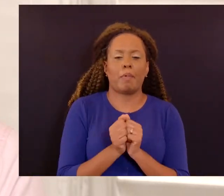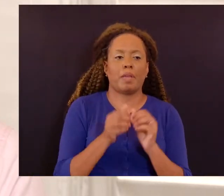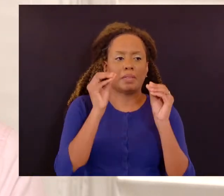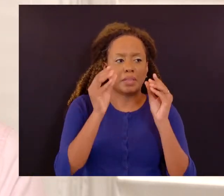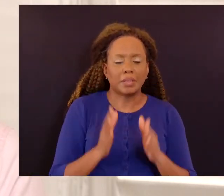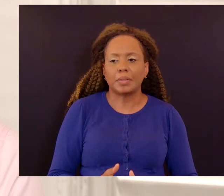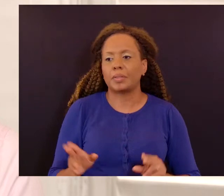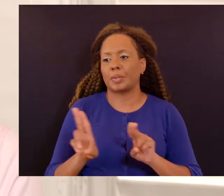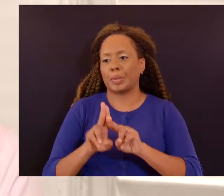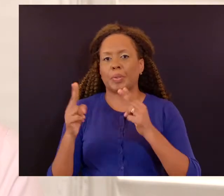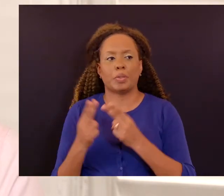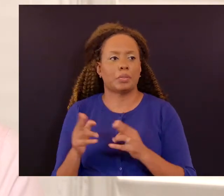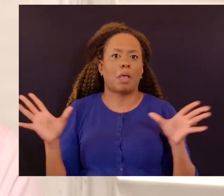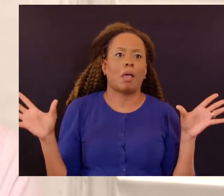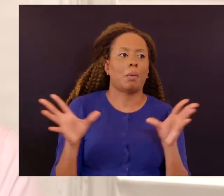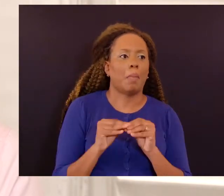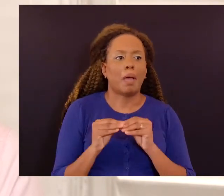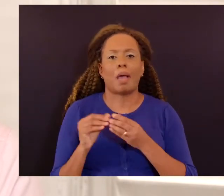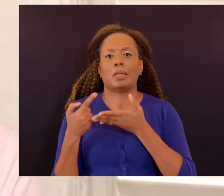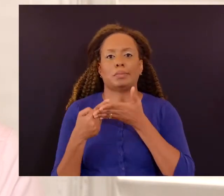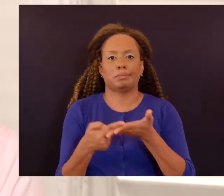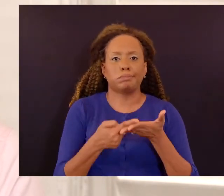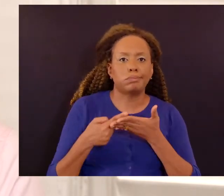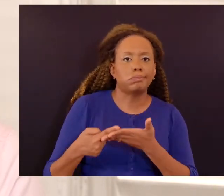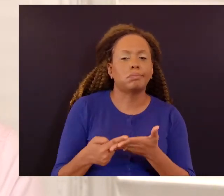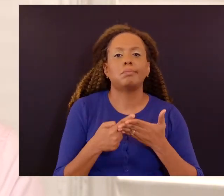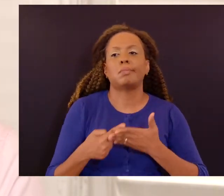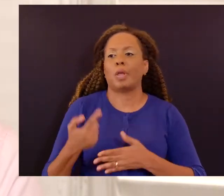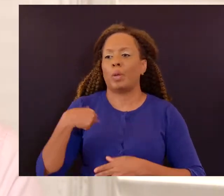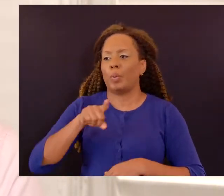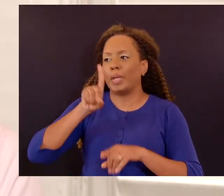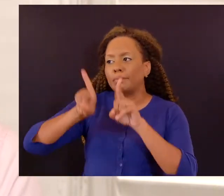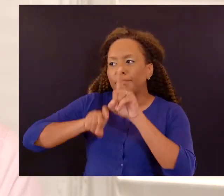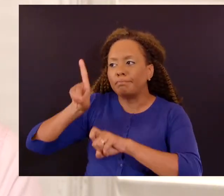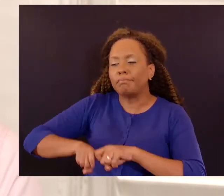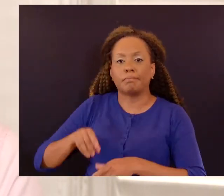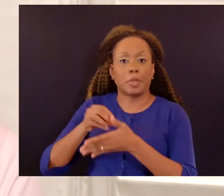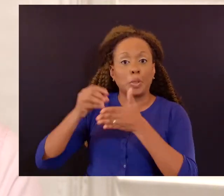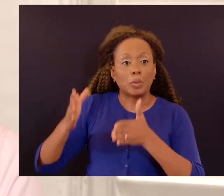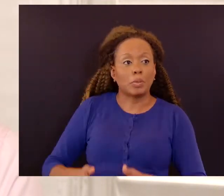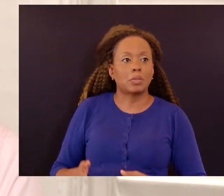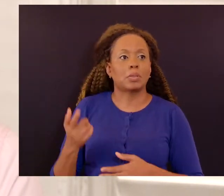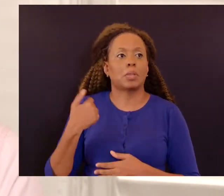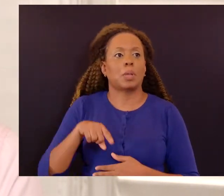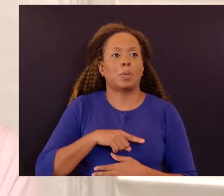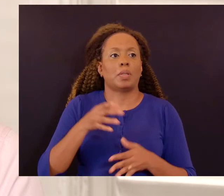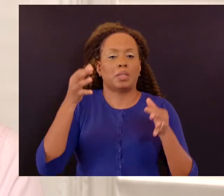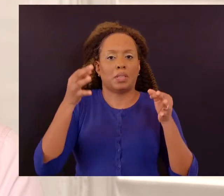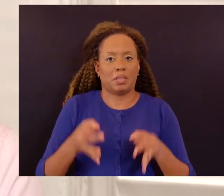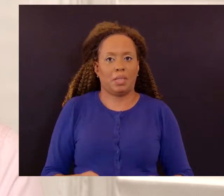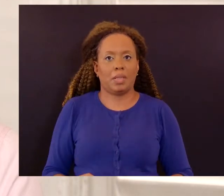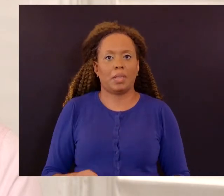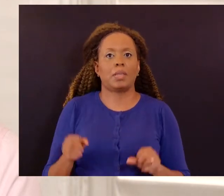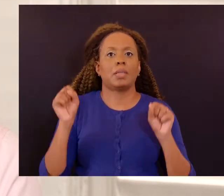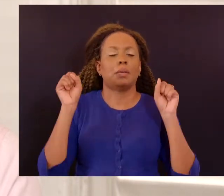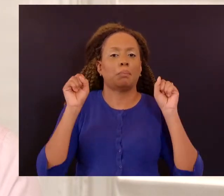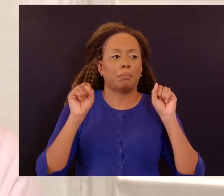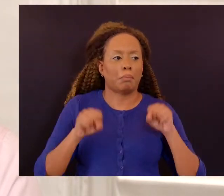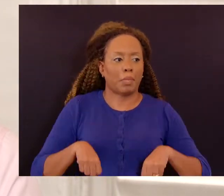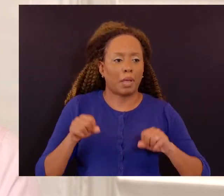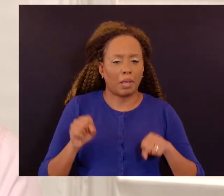and pupils, surveying the pupils as well, we've come to a decision that that would be an option which would